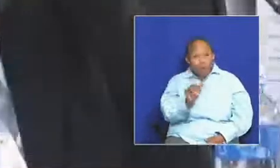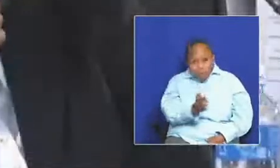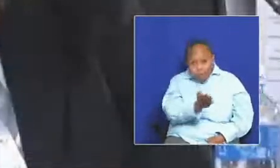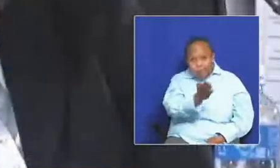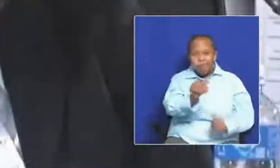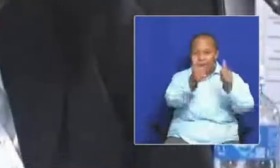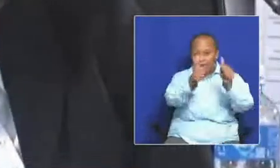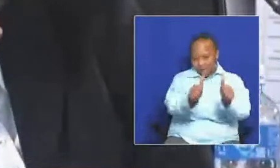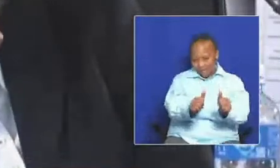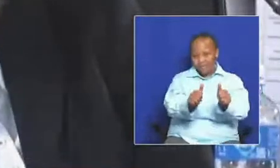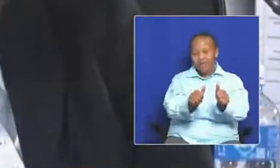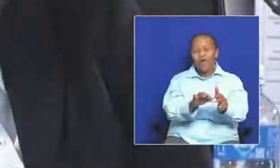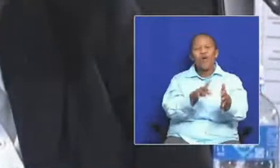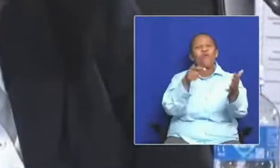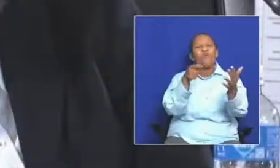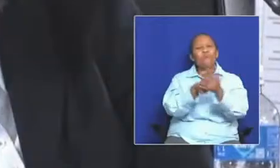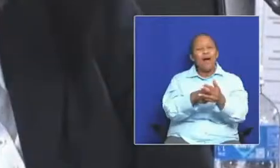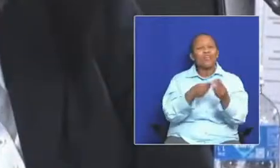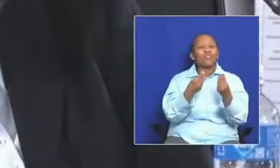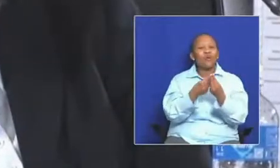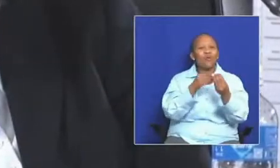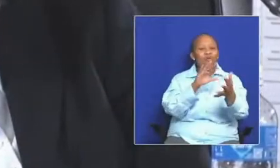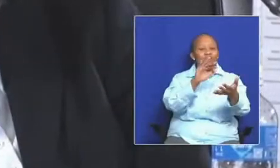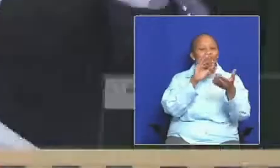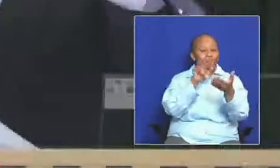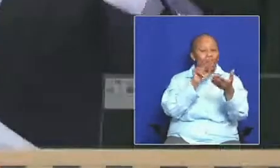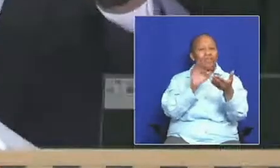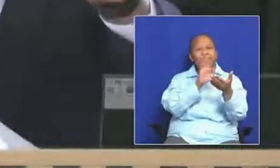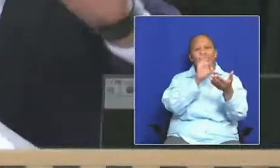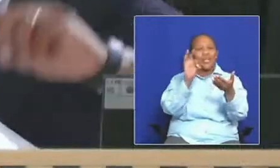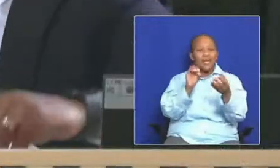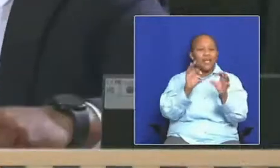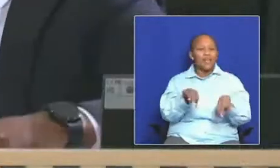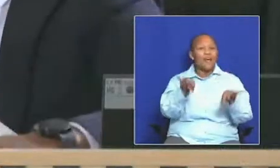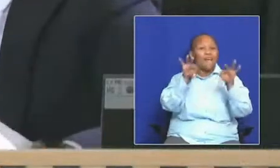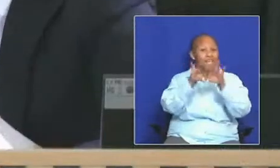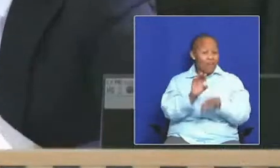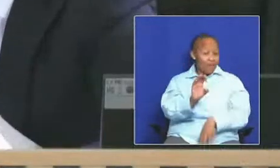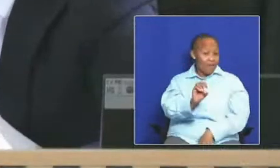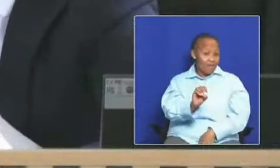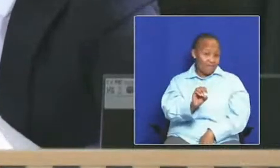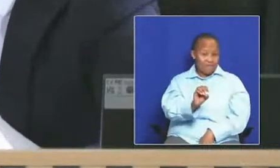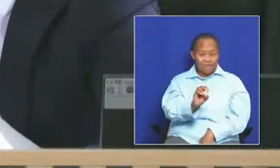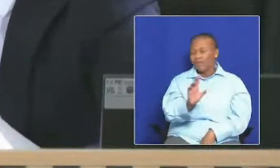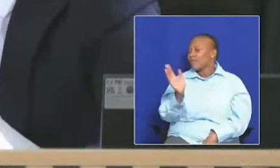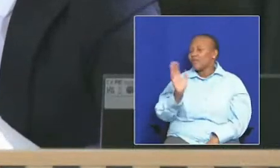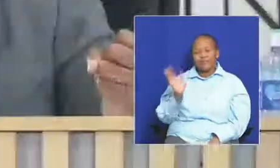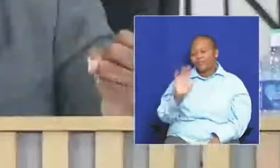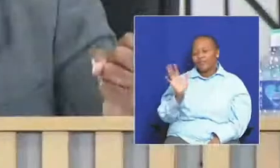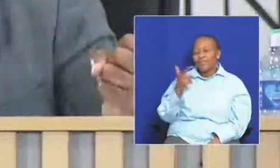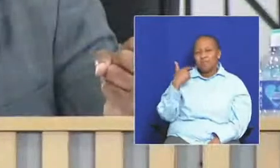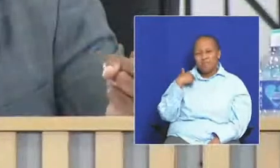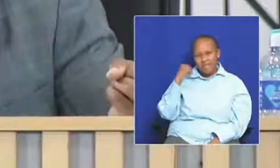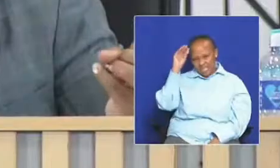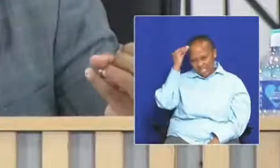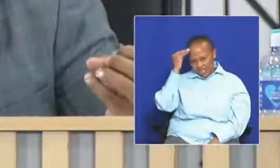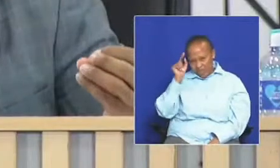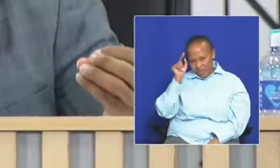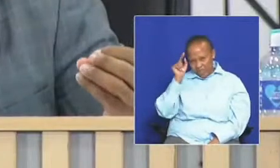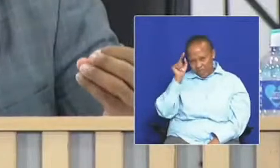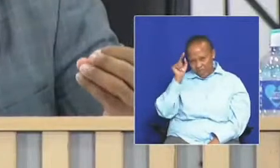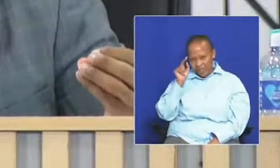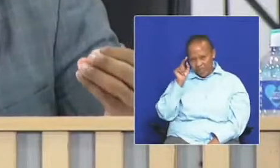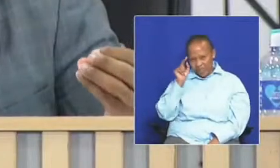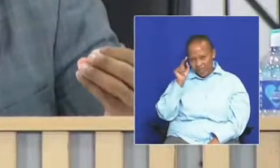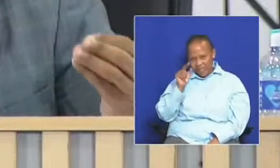So what happens with the concerned with what you have put in the profit account? Yes, the profit. That's where